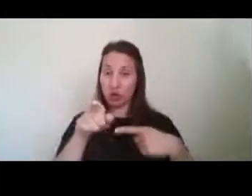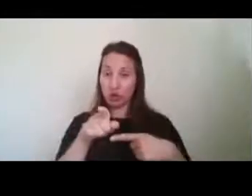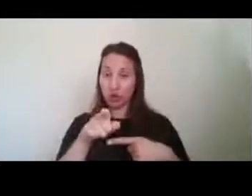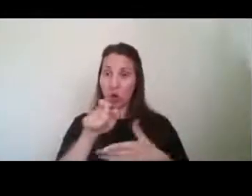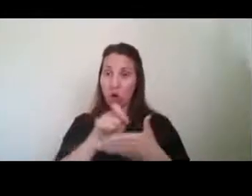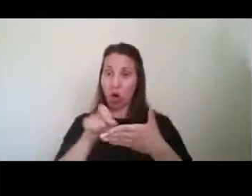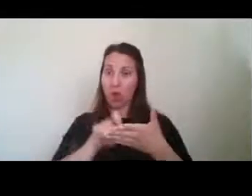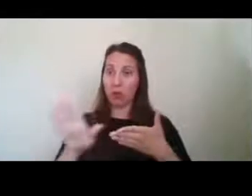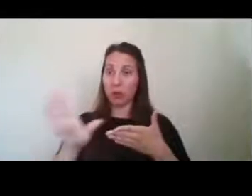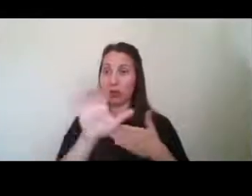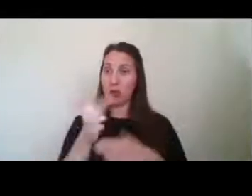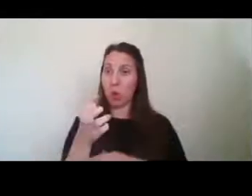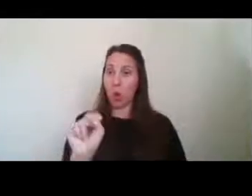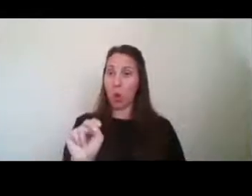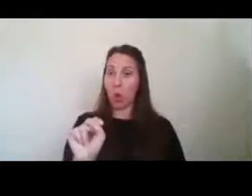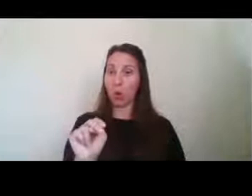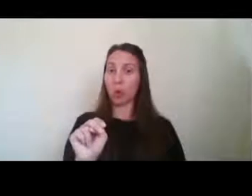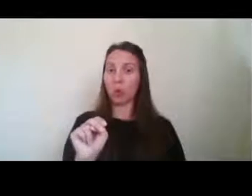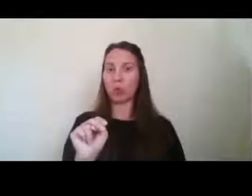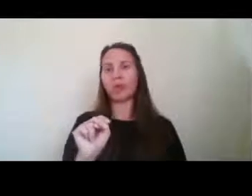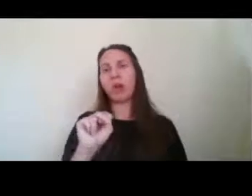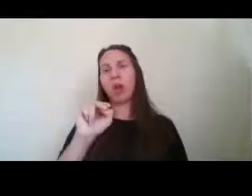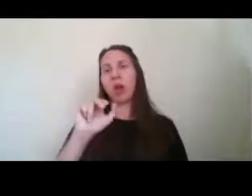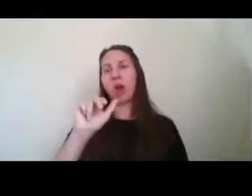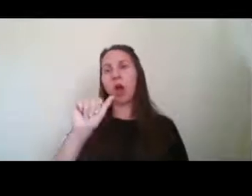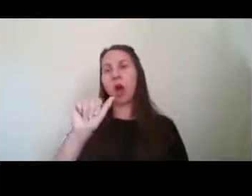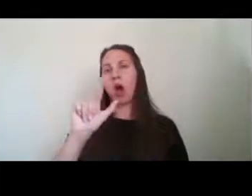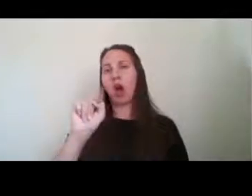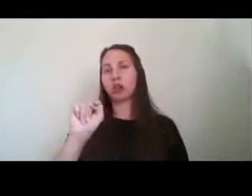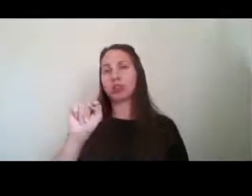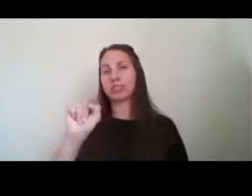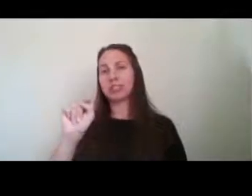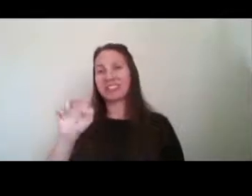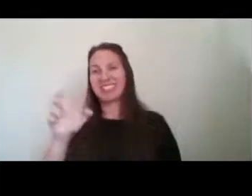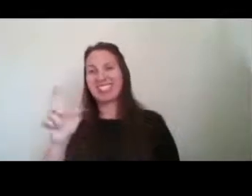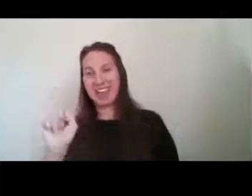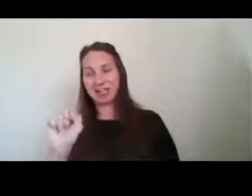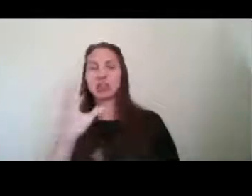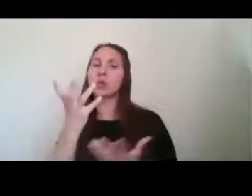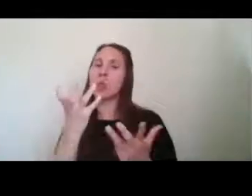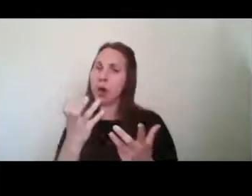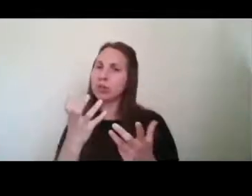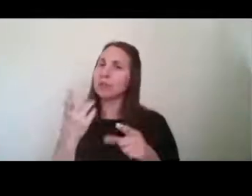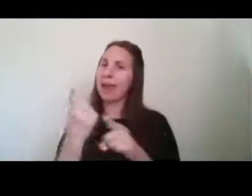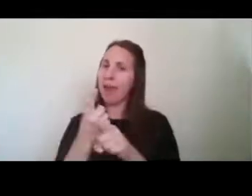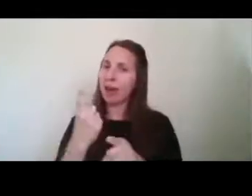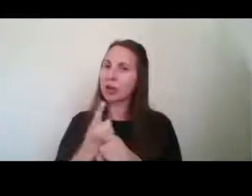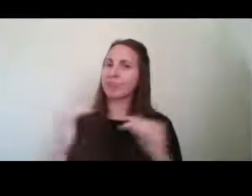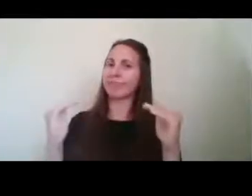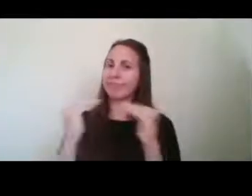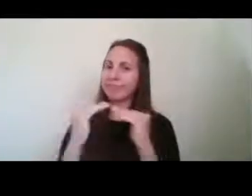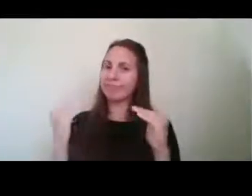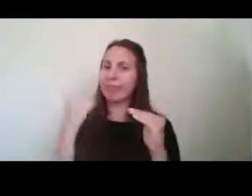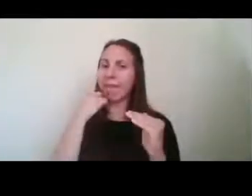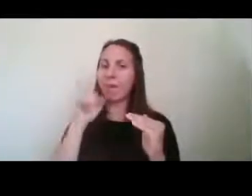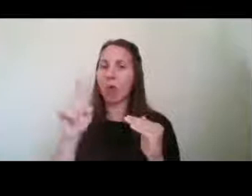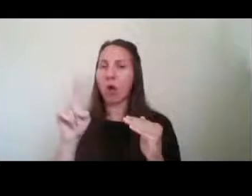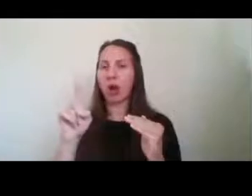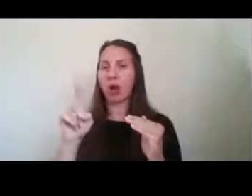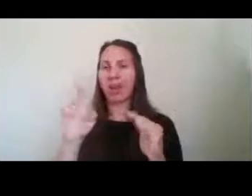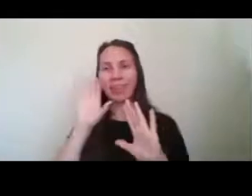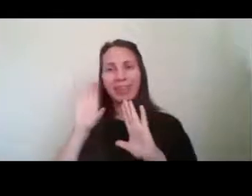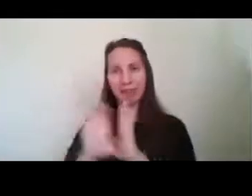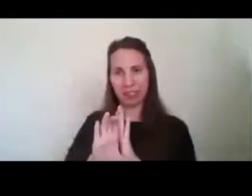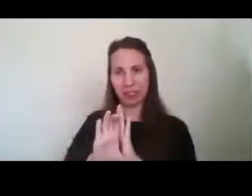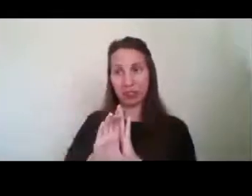alternative text for these elements, you want to be accurate and equivalent in presenting the same content and function of the image. Is it a